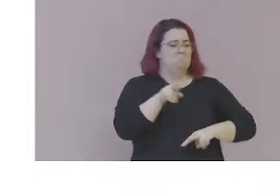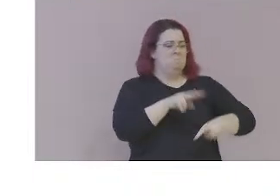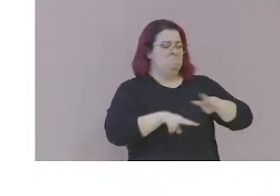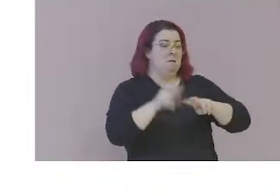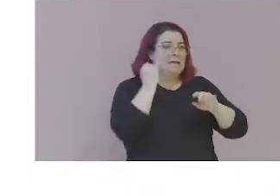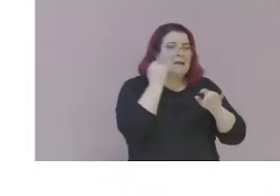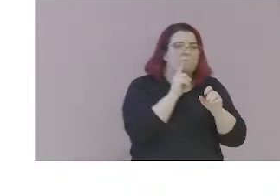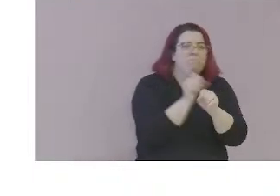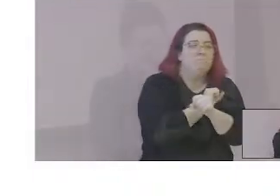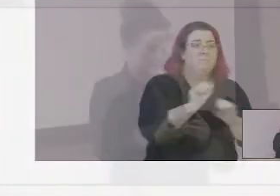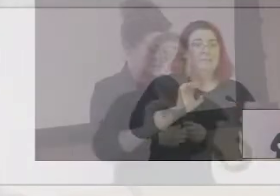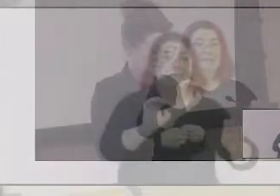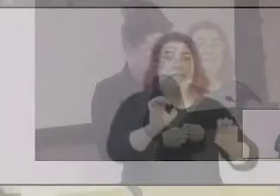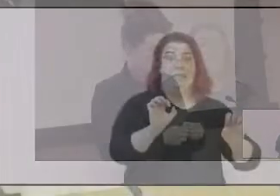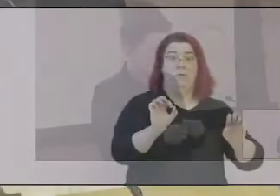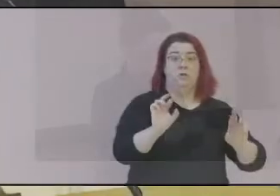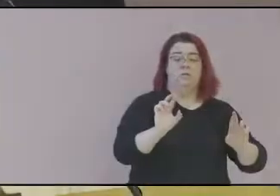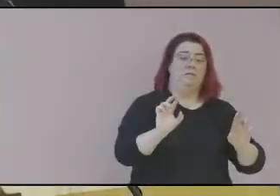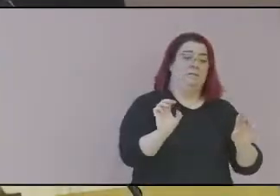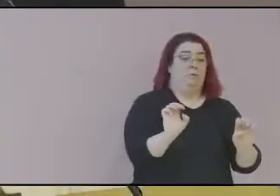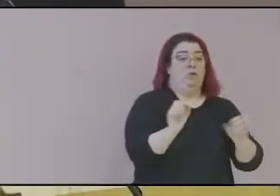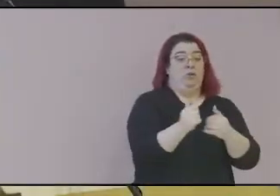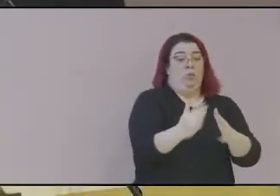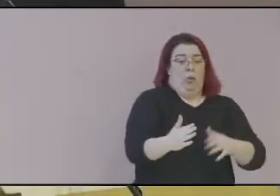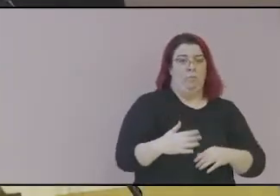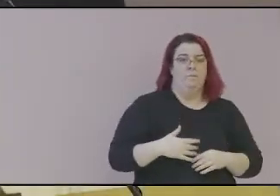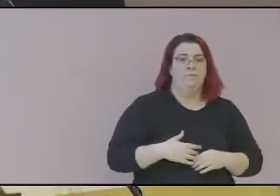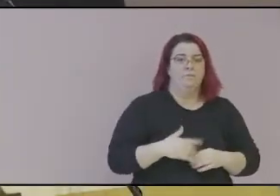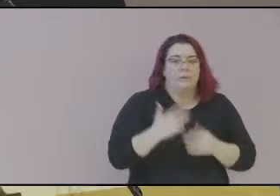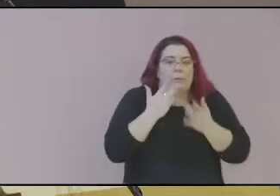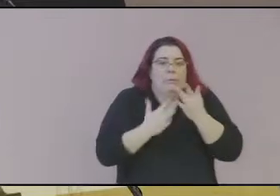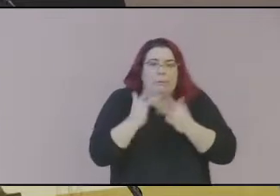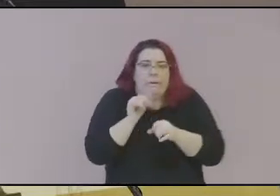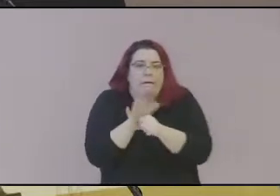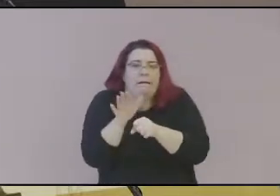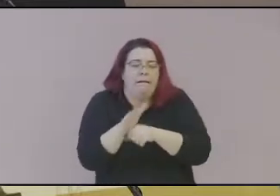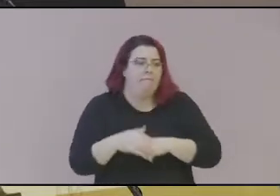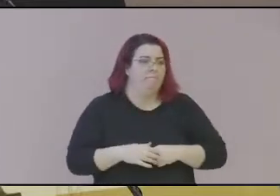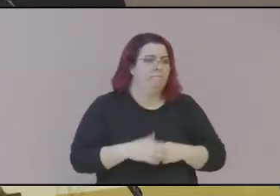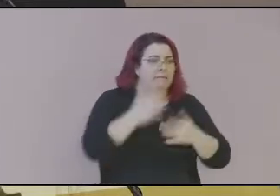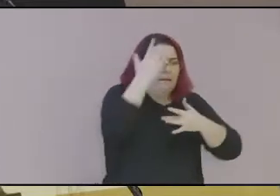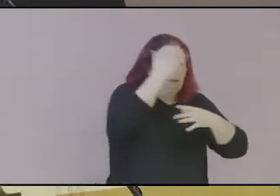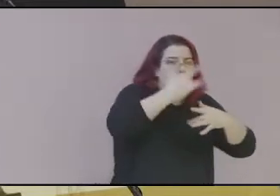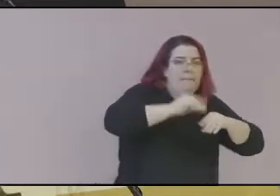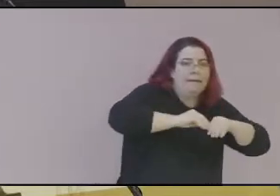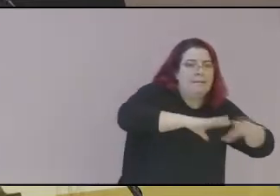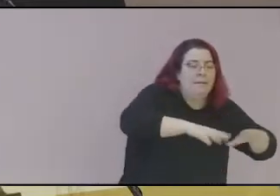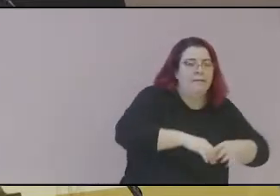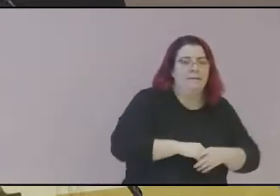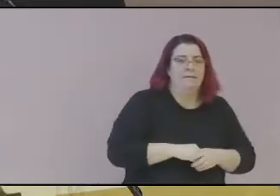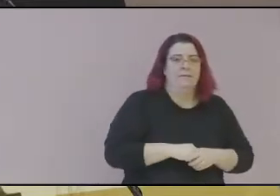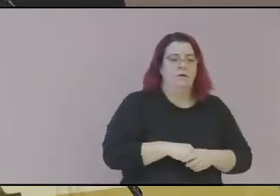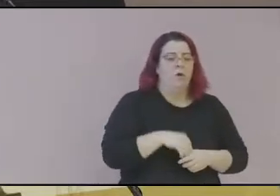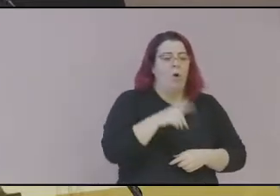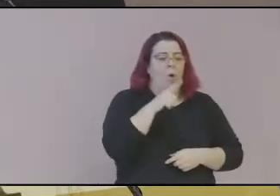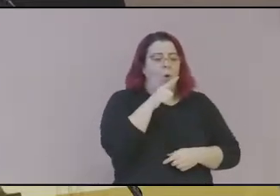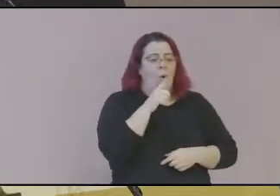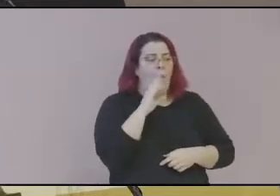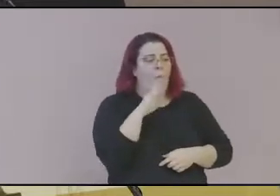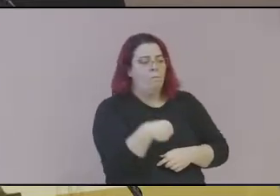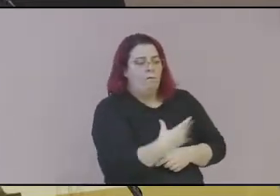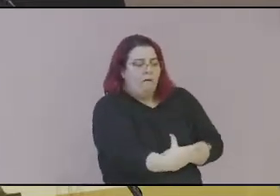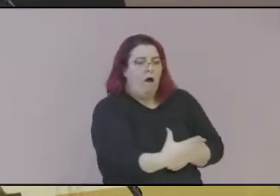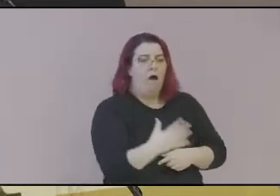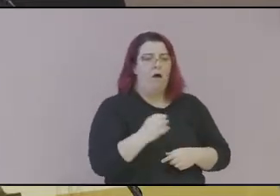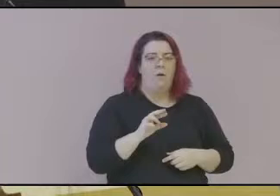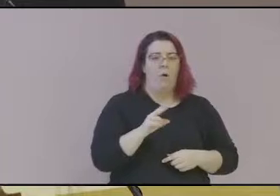emergency room under scarce conditions during a pandemic, and even who might have their ventilators taken away